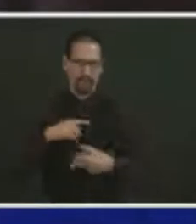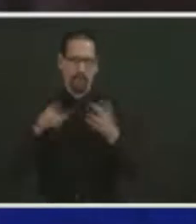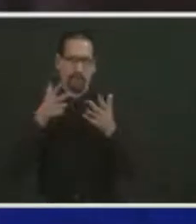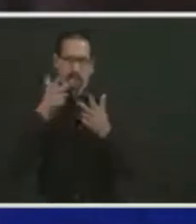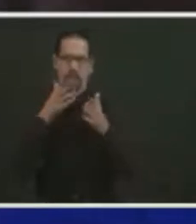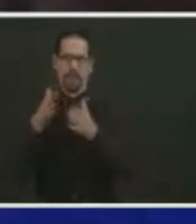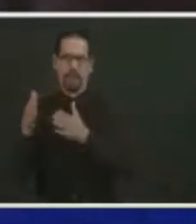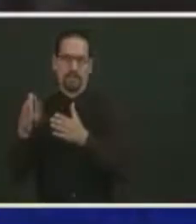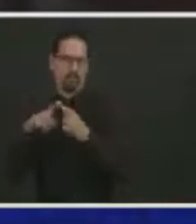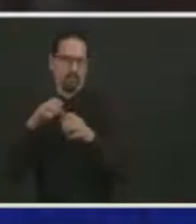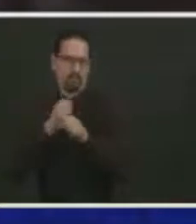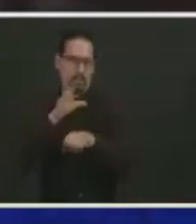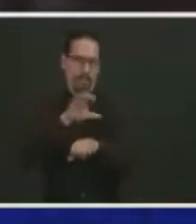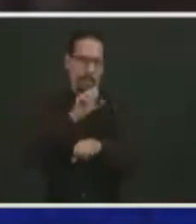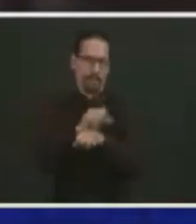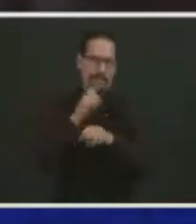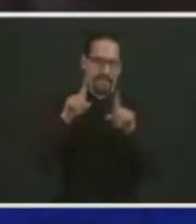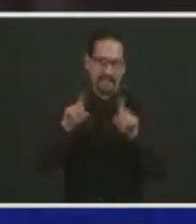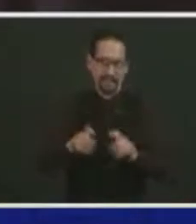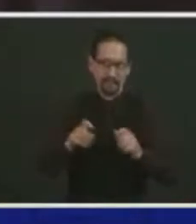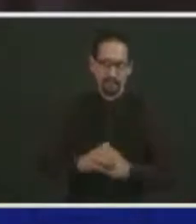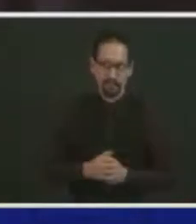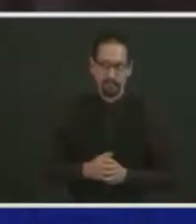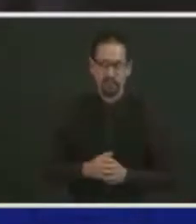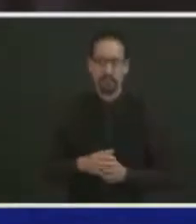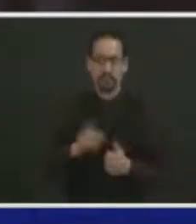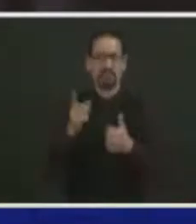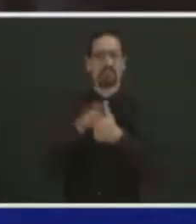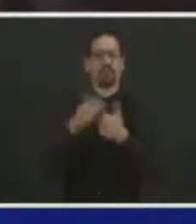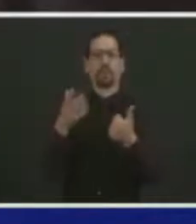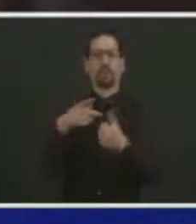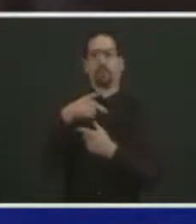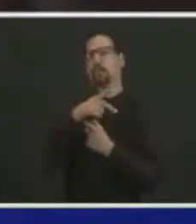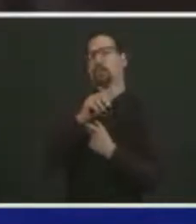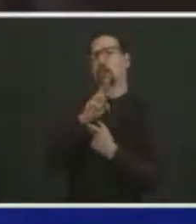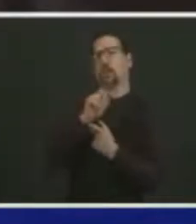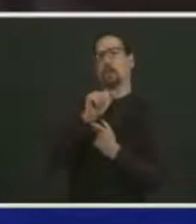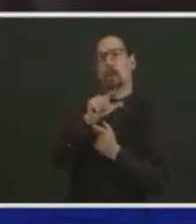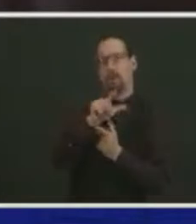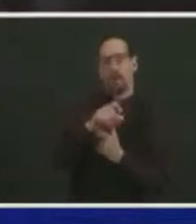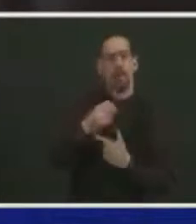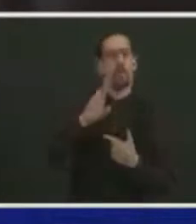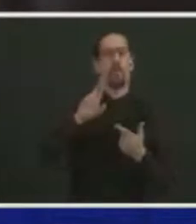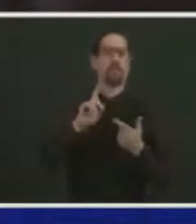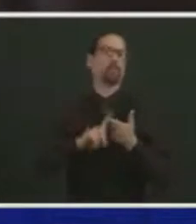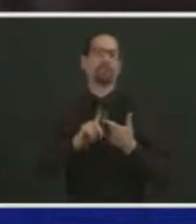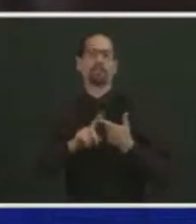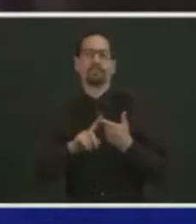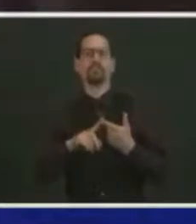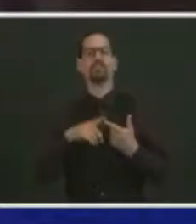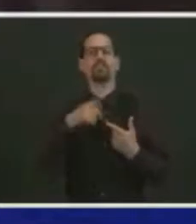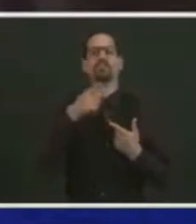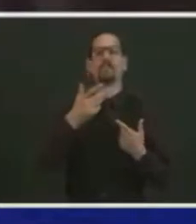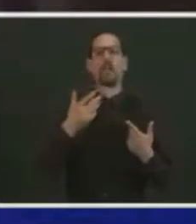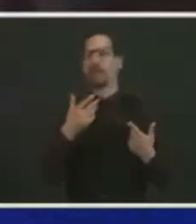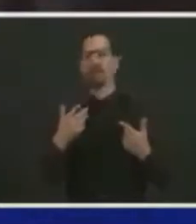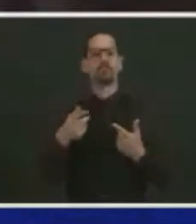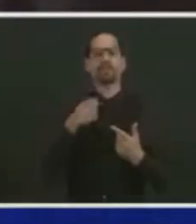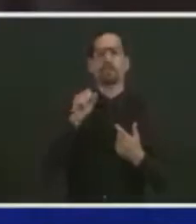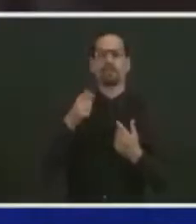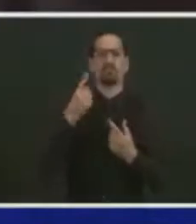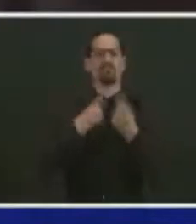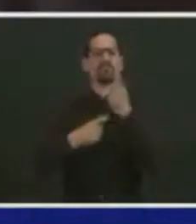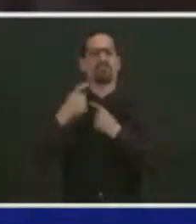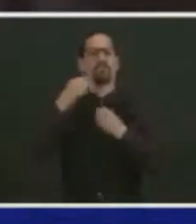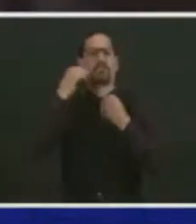Once on the portal or you call, you will get asked for some basic information, and you will be able